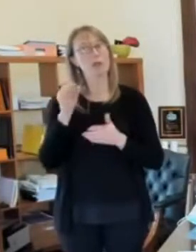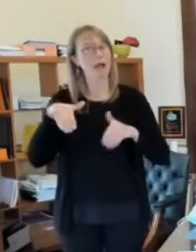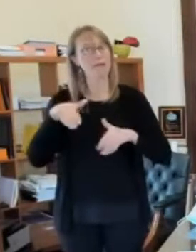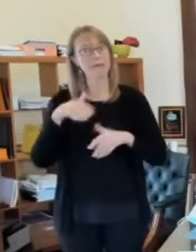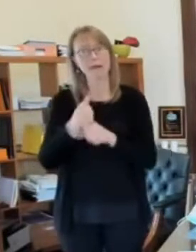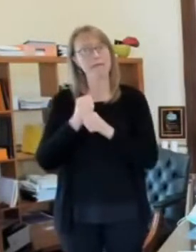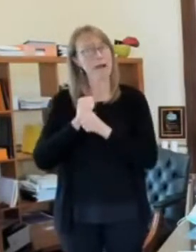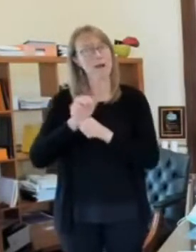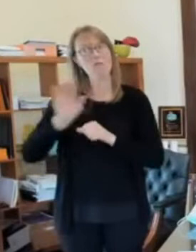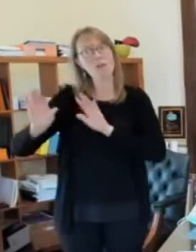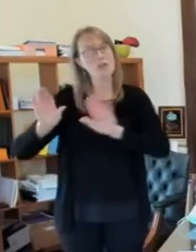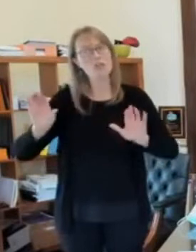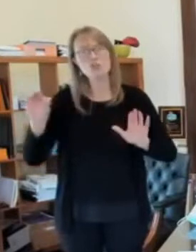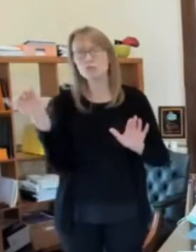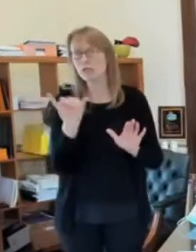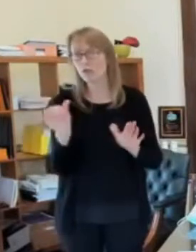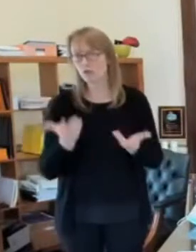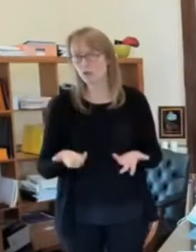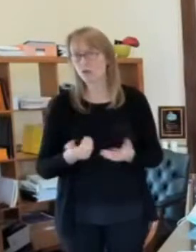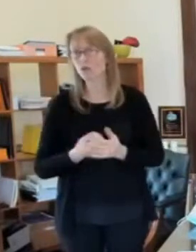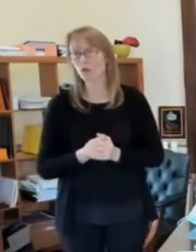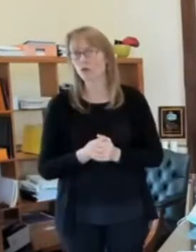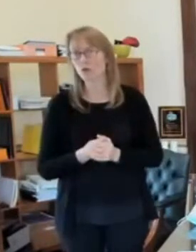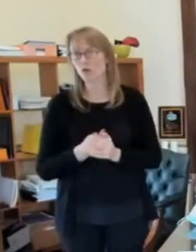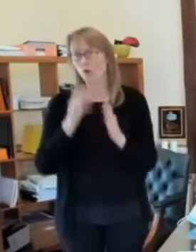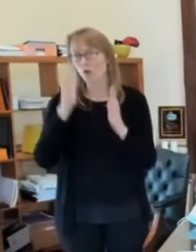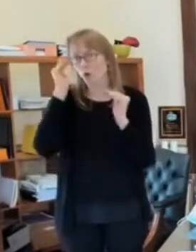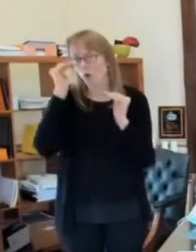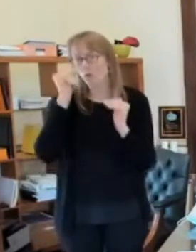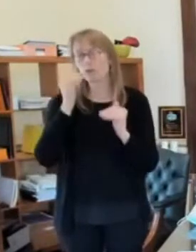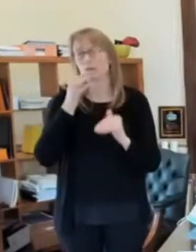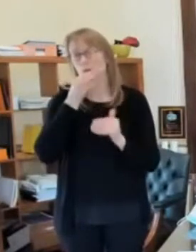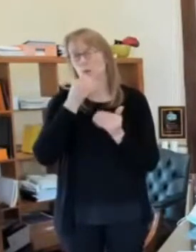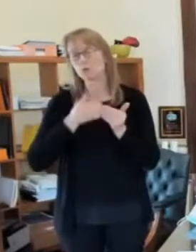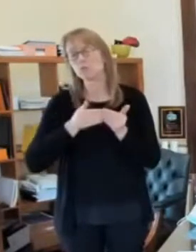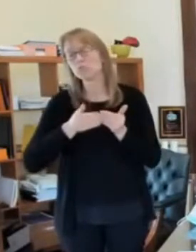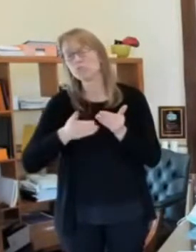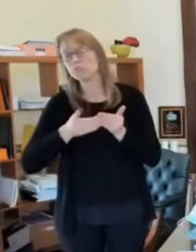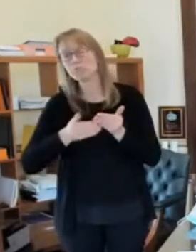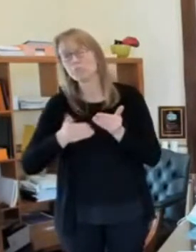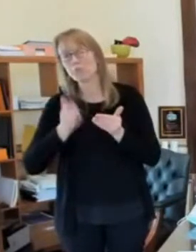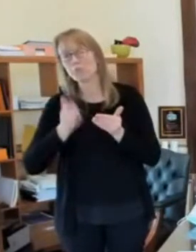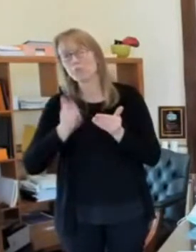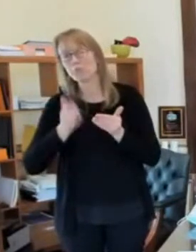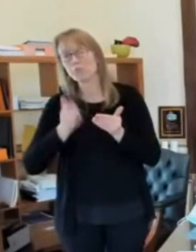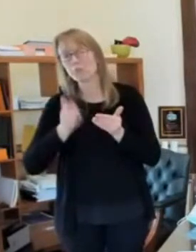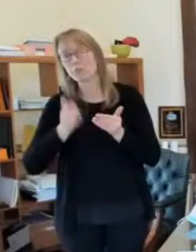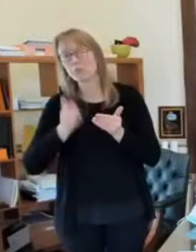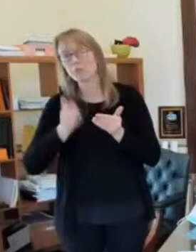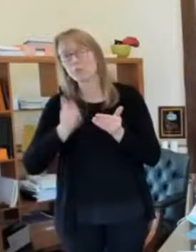that will be in the very near future. And when that occurs,